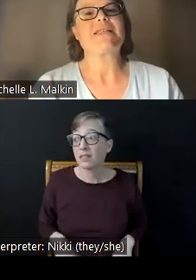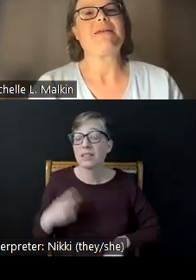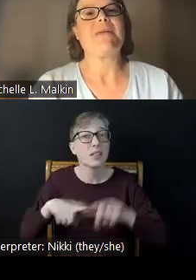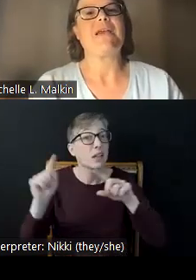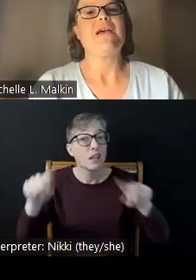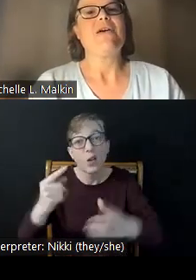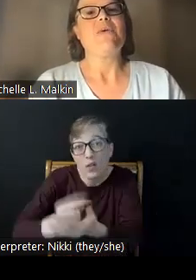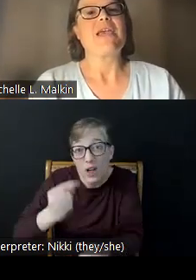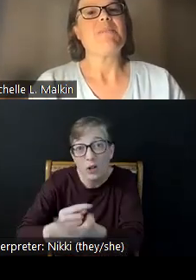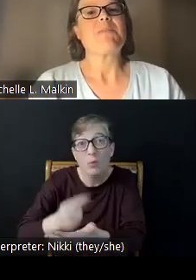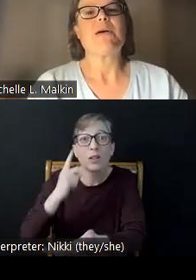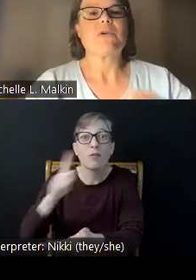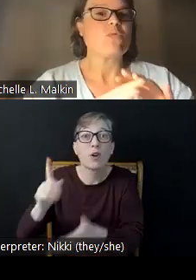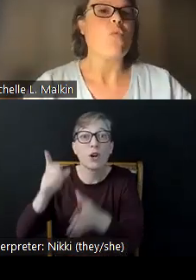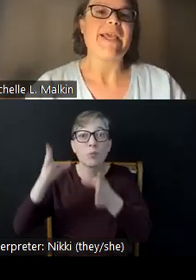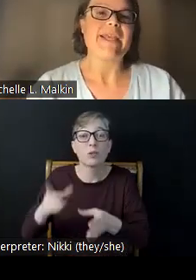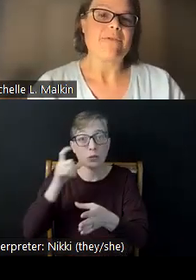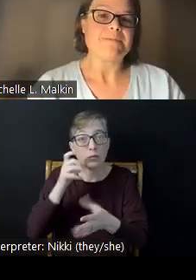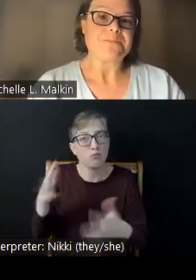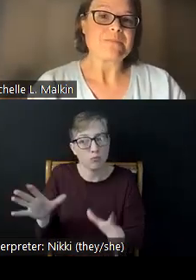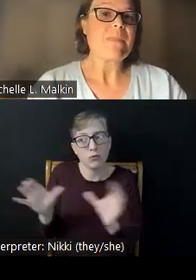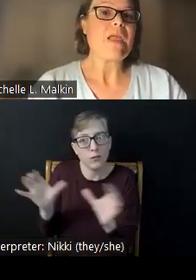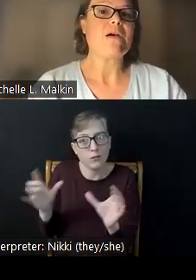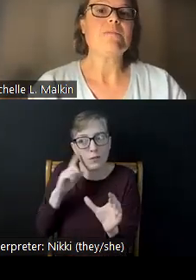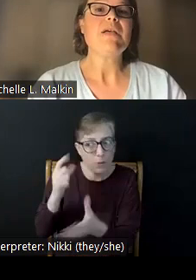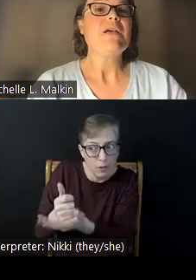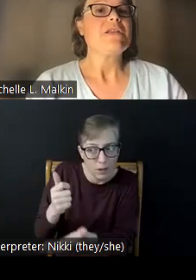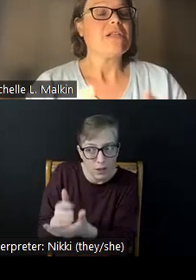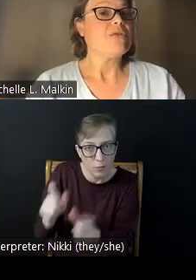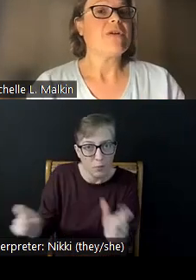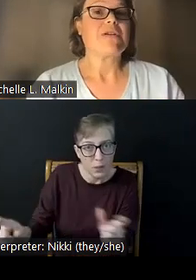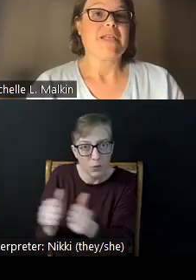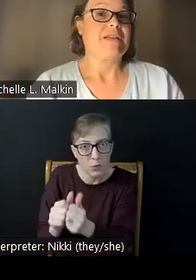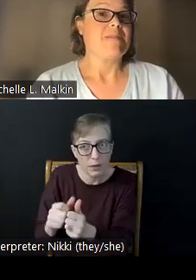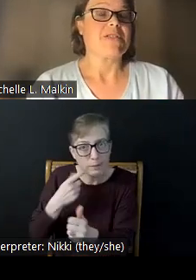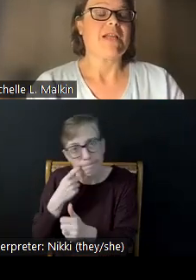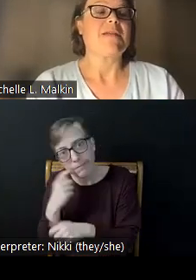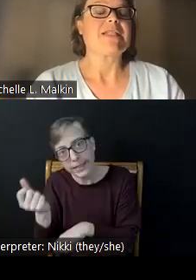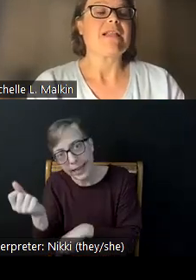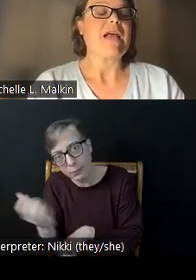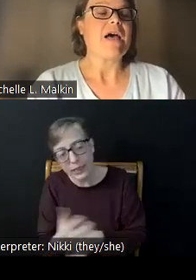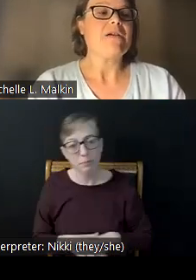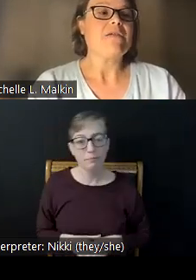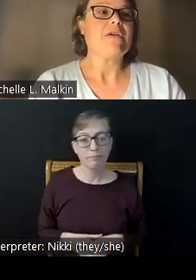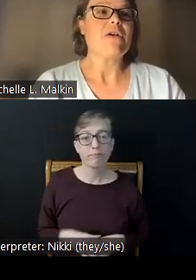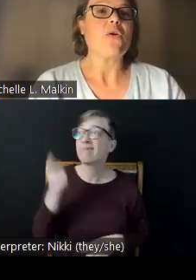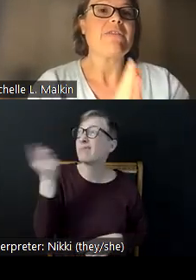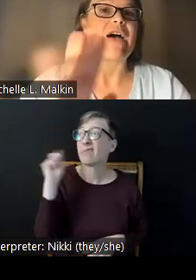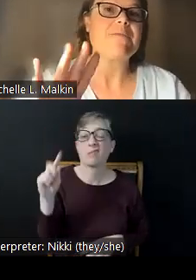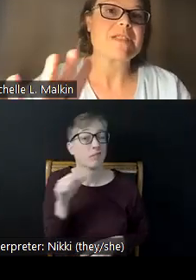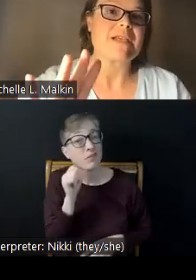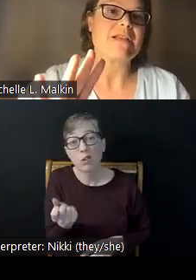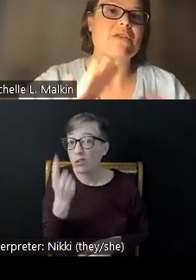helping somebody with a gambling problem, goes way down. They don't understand Gamblers Anonymous.